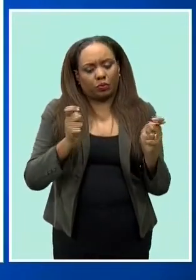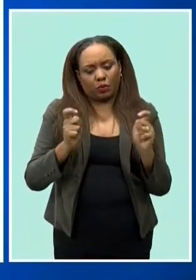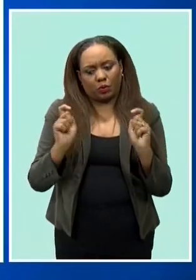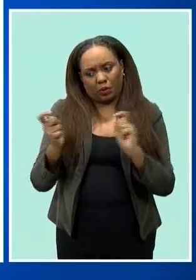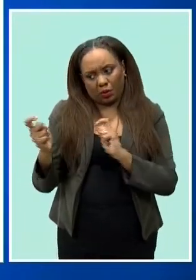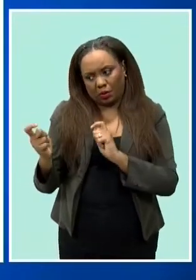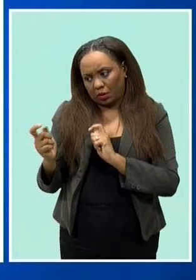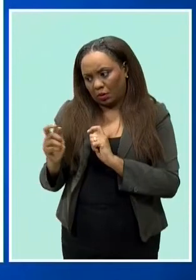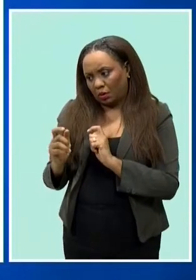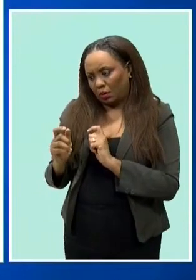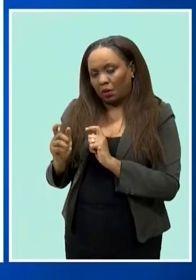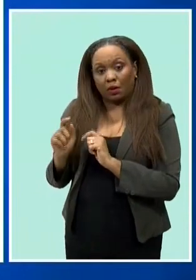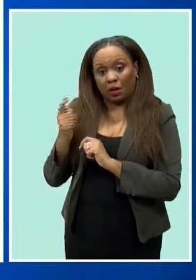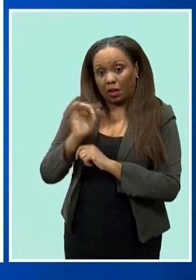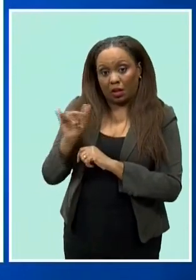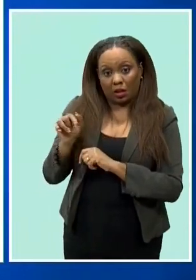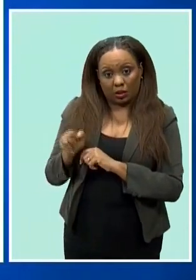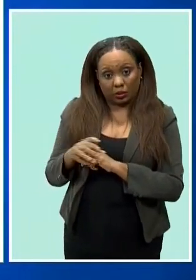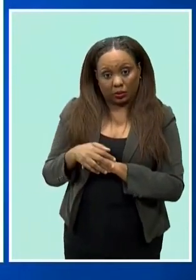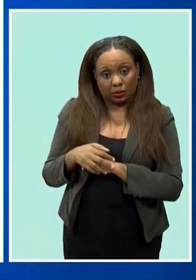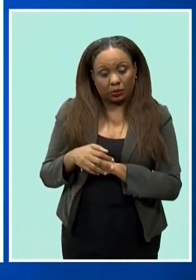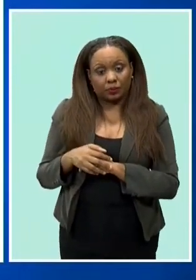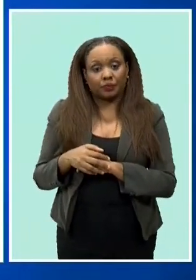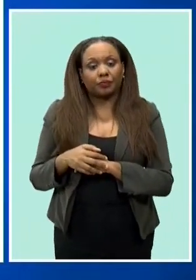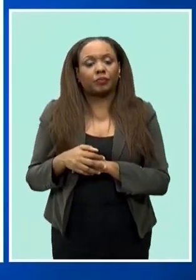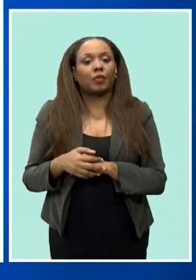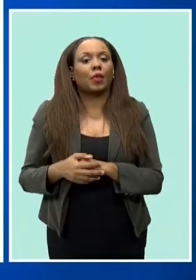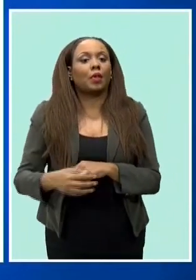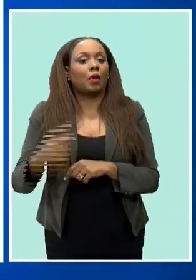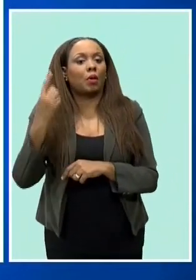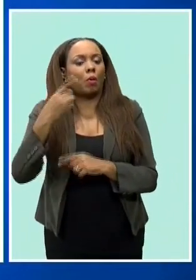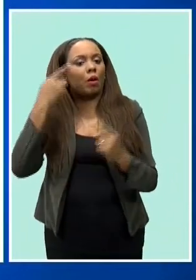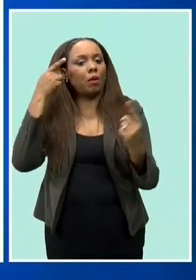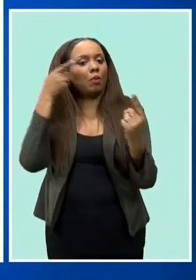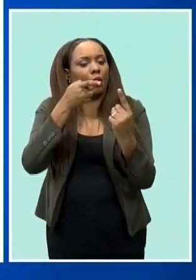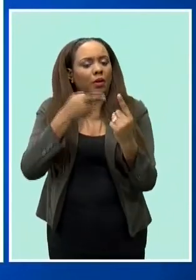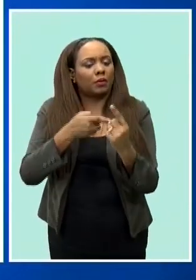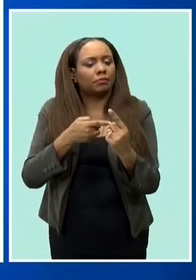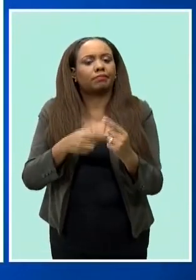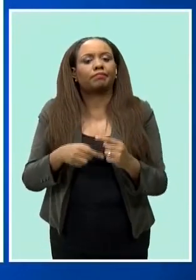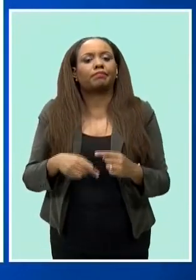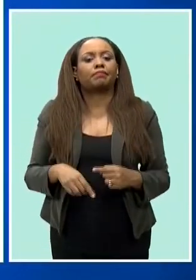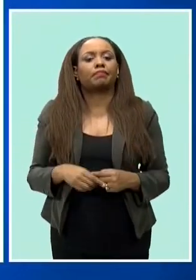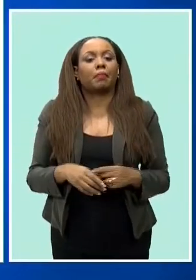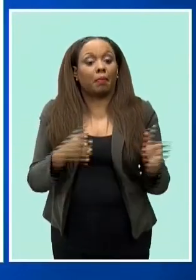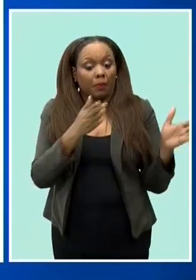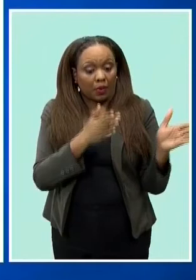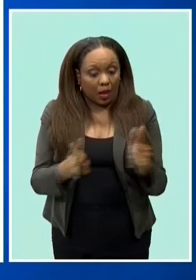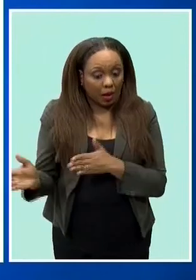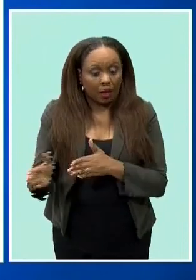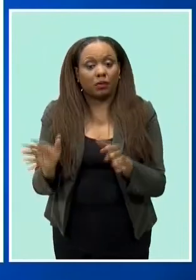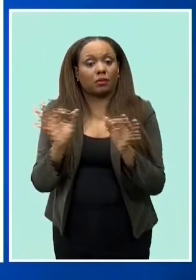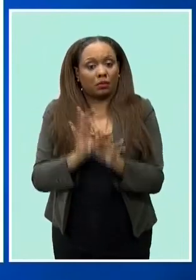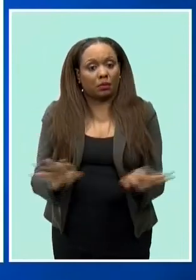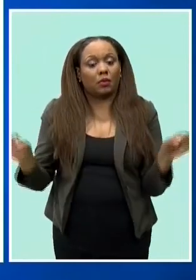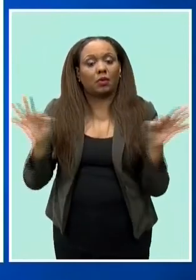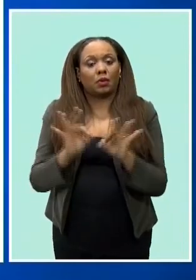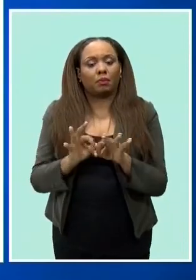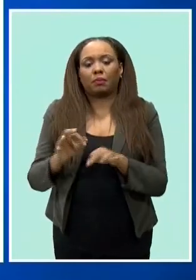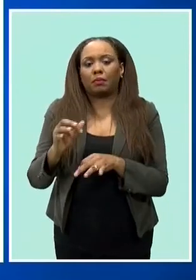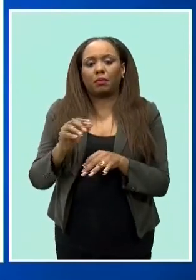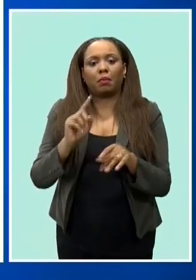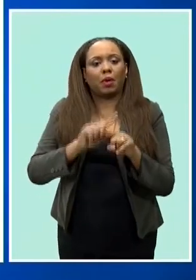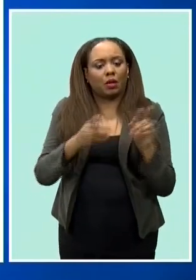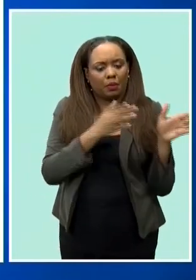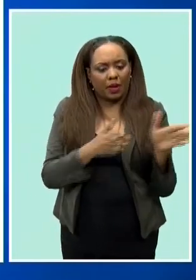I'm coming down to the one message I would like to leave. Planning is important, but please don't let us make planning the end